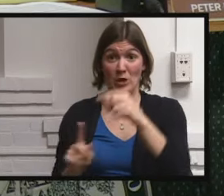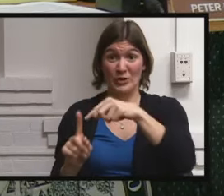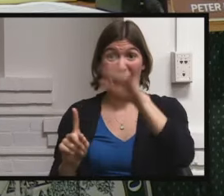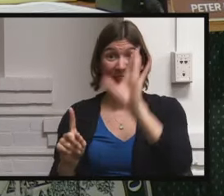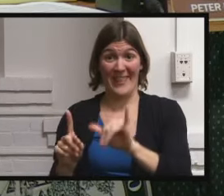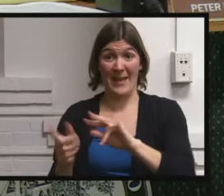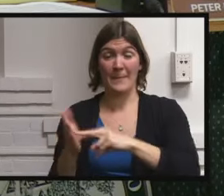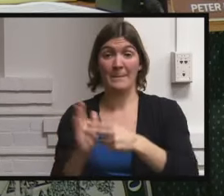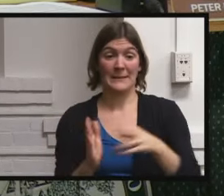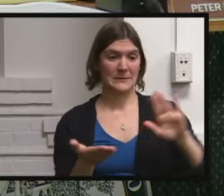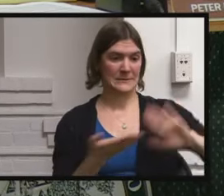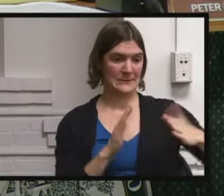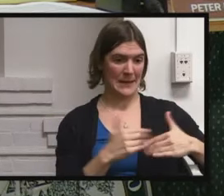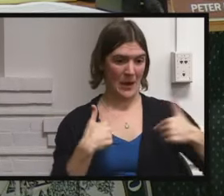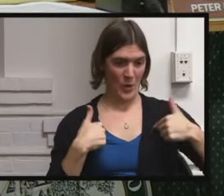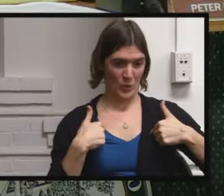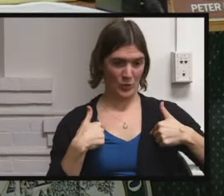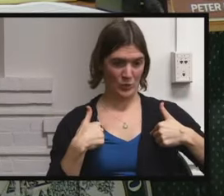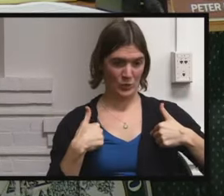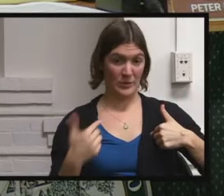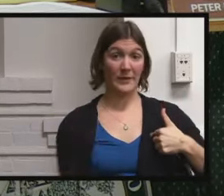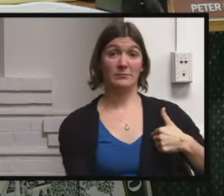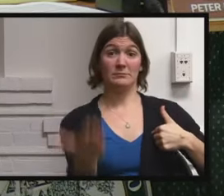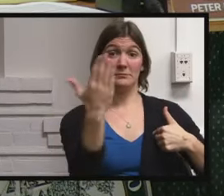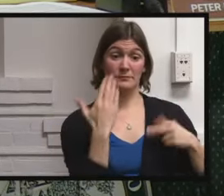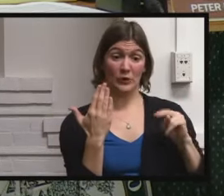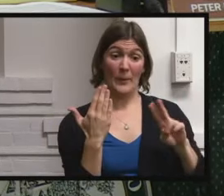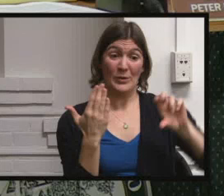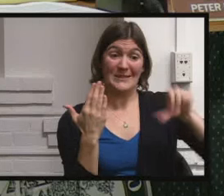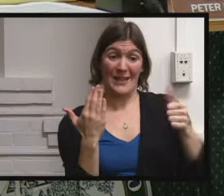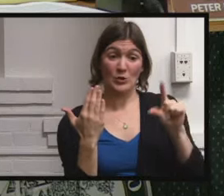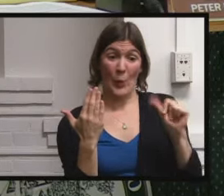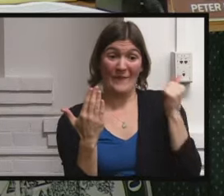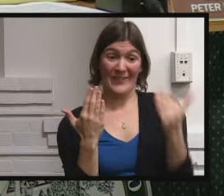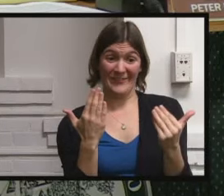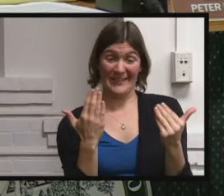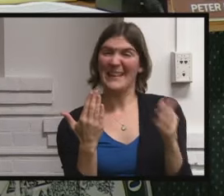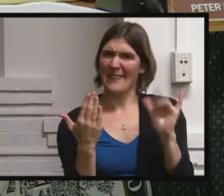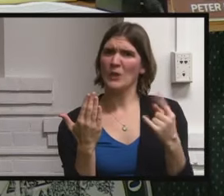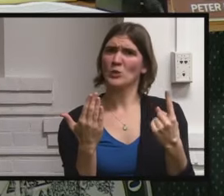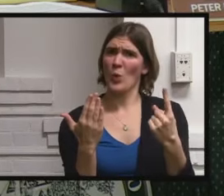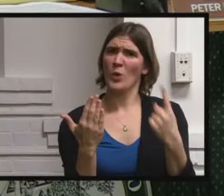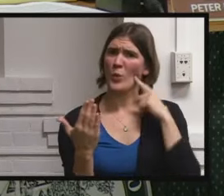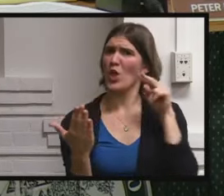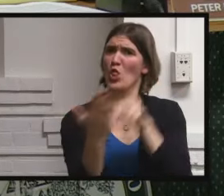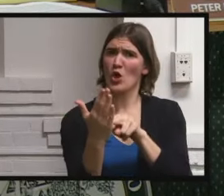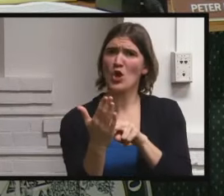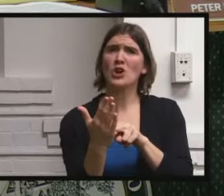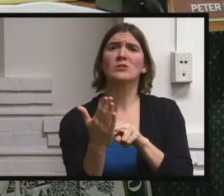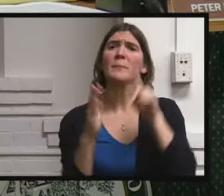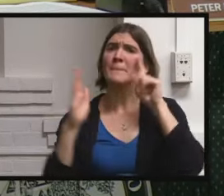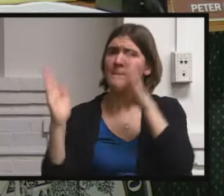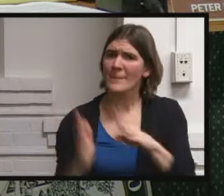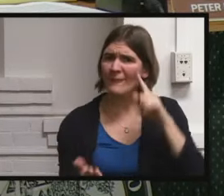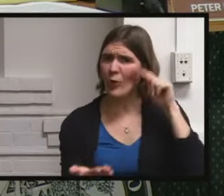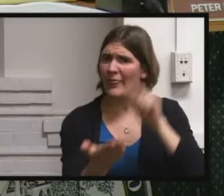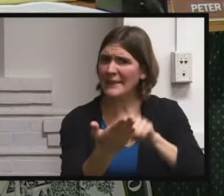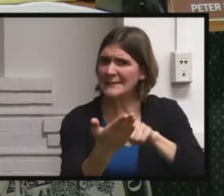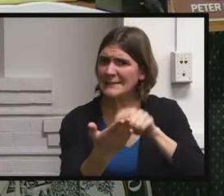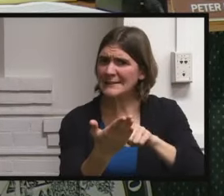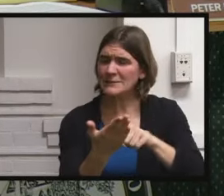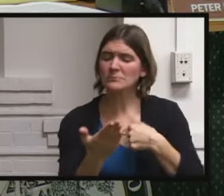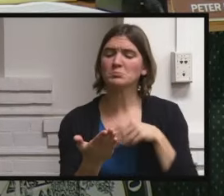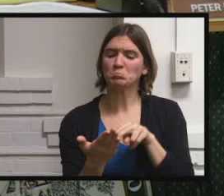with which the town of Brattleboro was presented, dated November 10, 2015, which showed